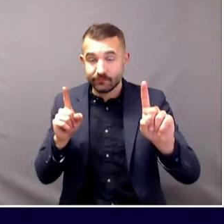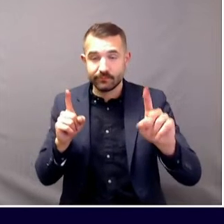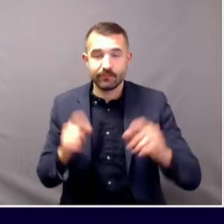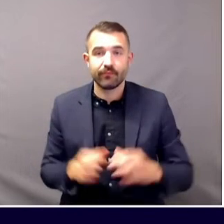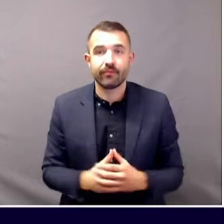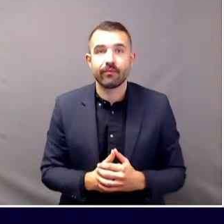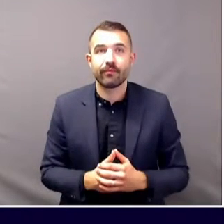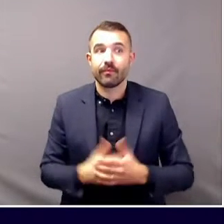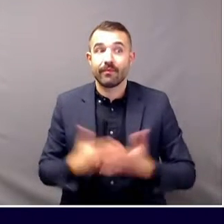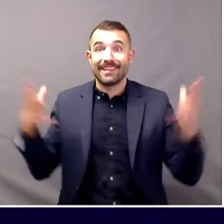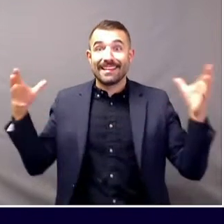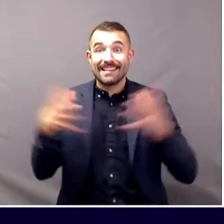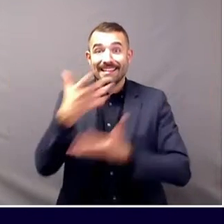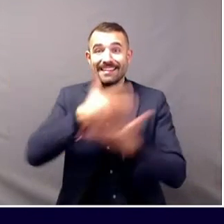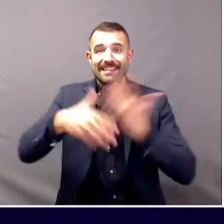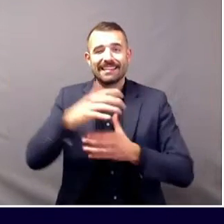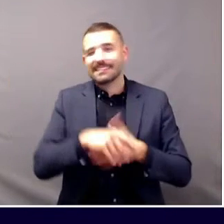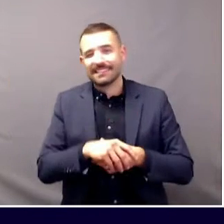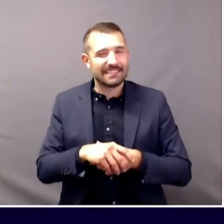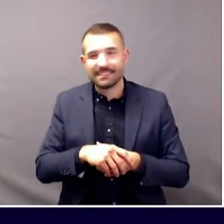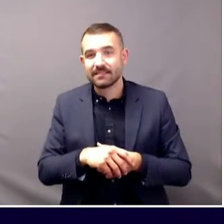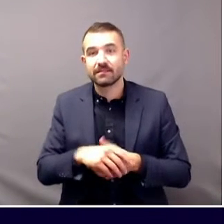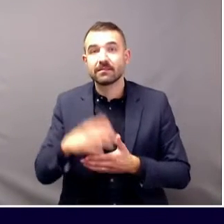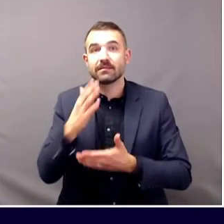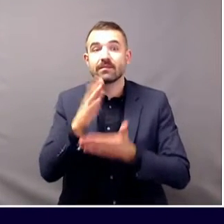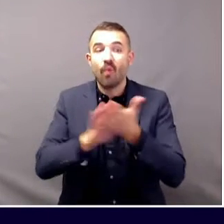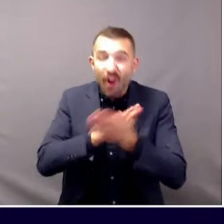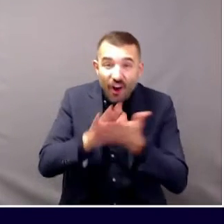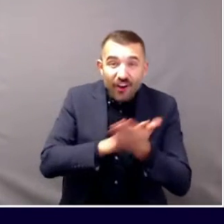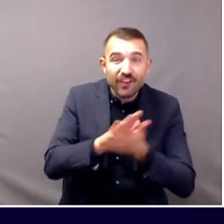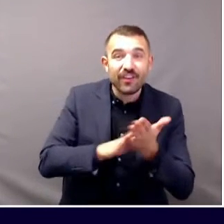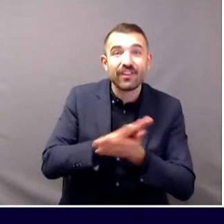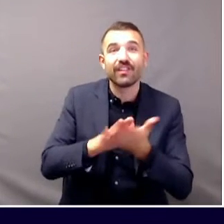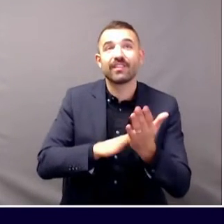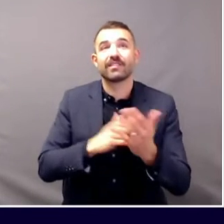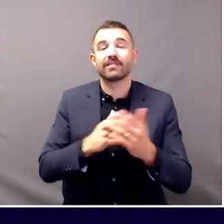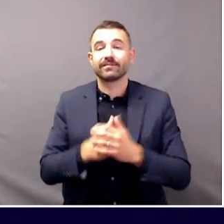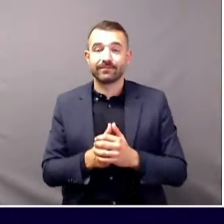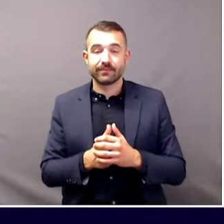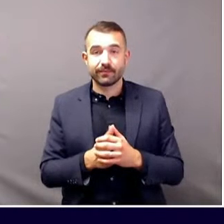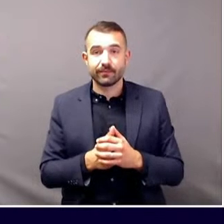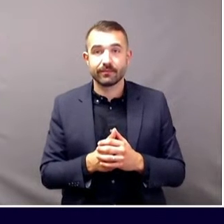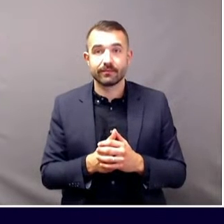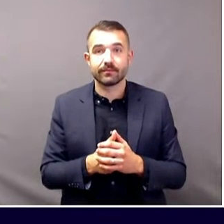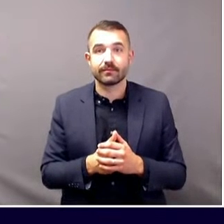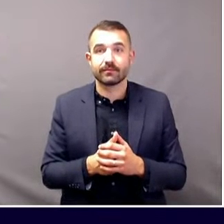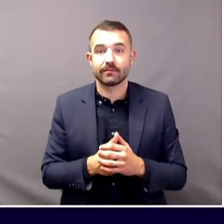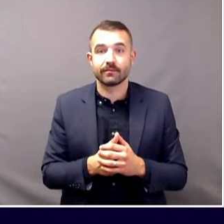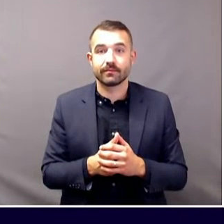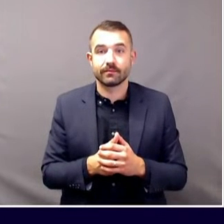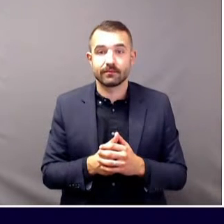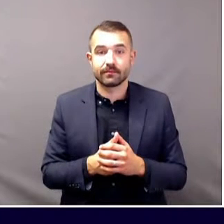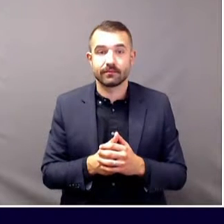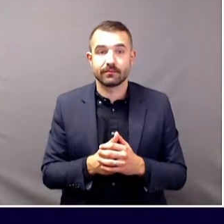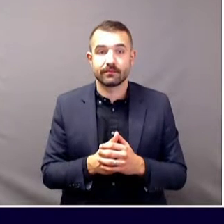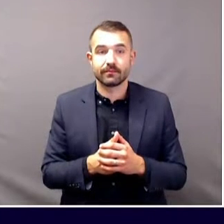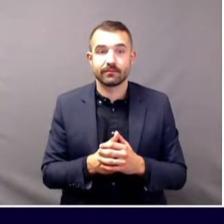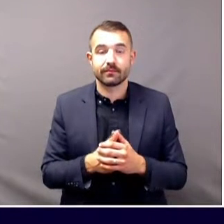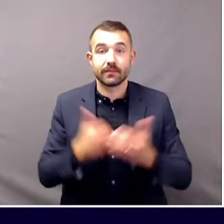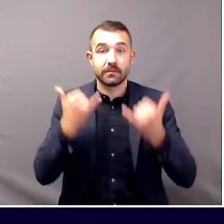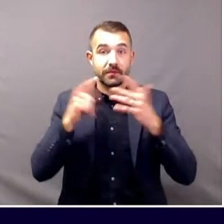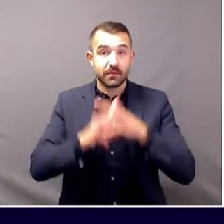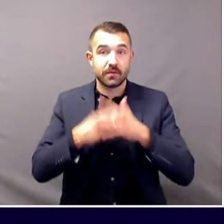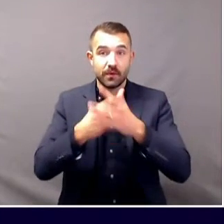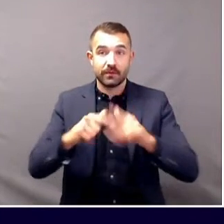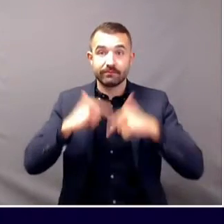with soap and water. With that, I'll turn it back over to Dr. Shaw for questions. Great. Thank you, Commissioner. And we will kick off our questions